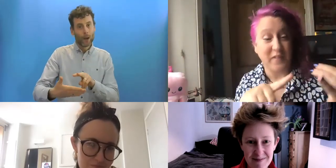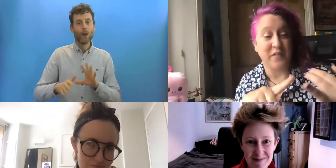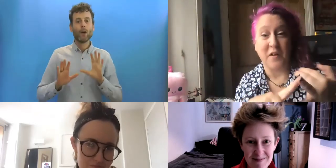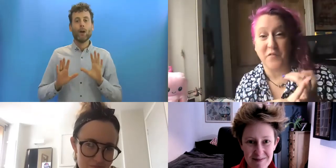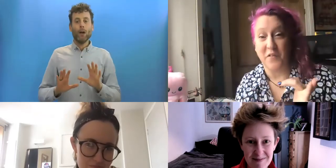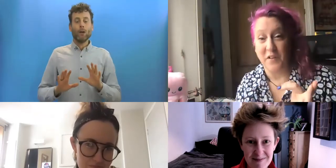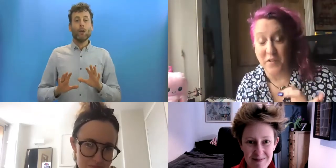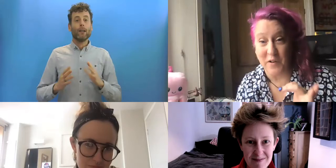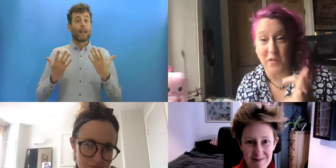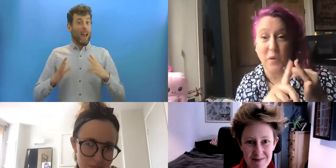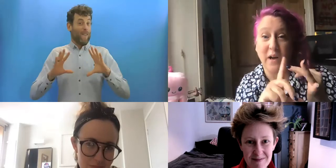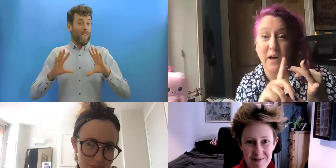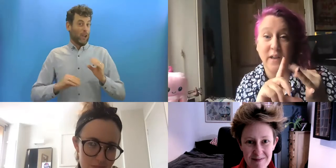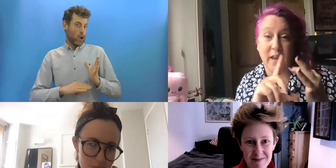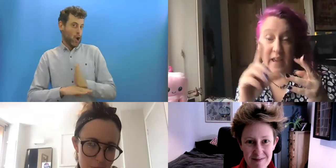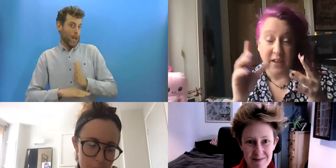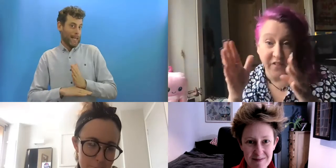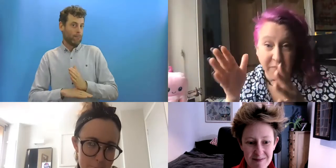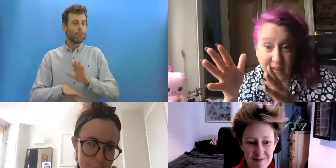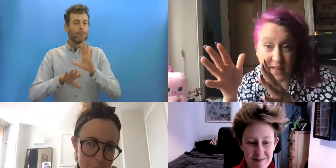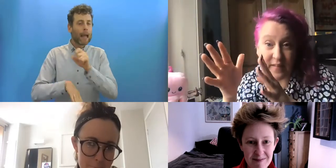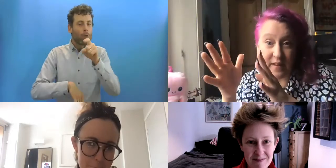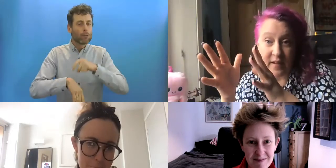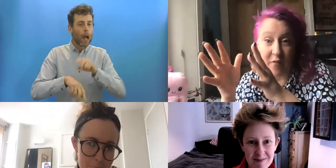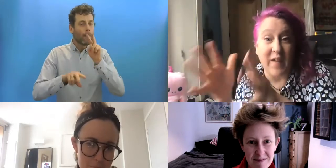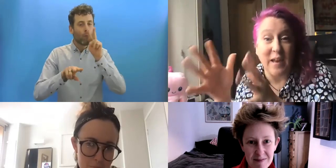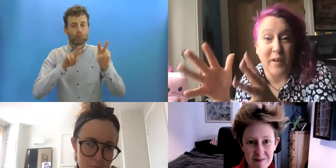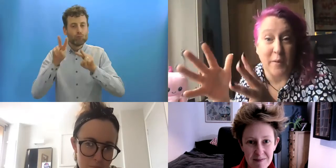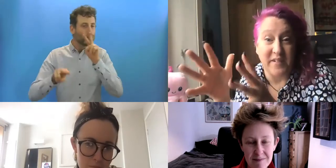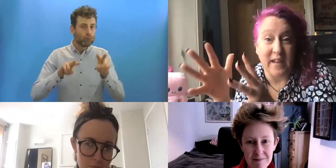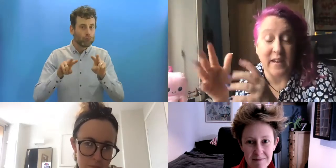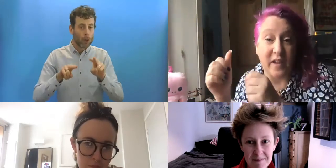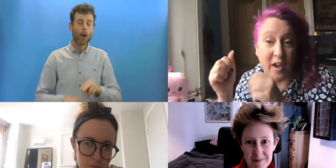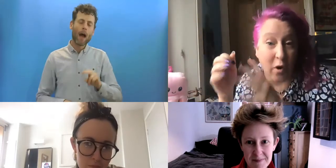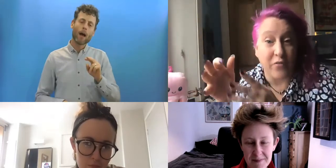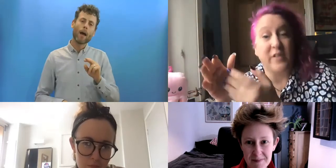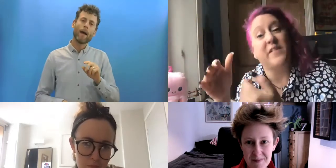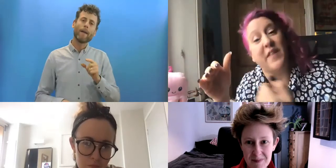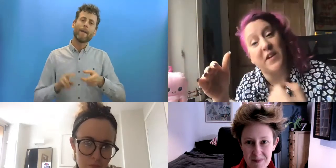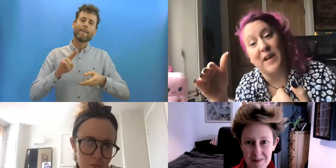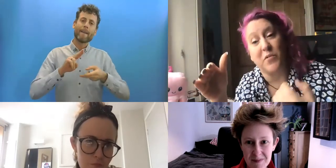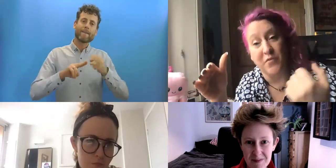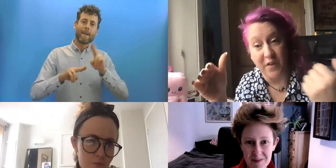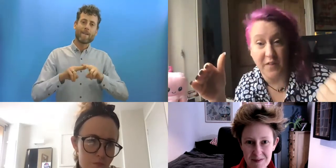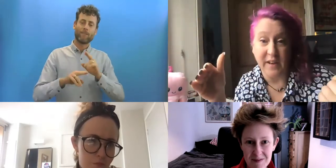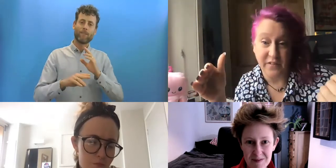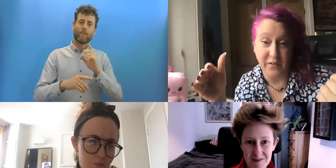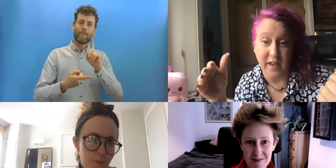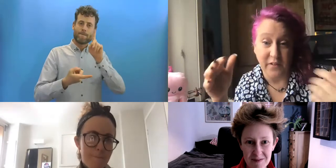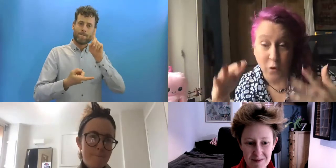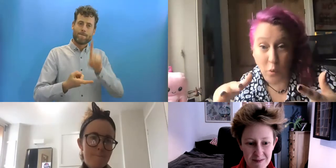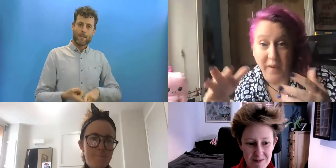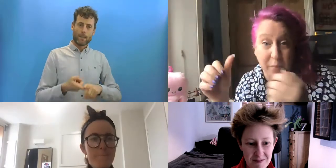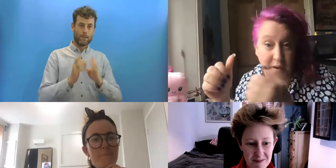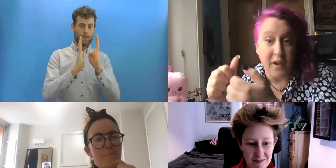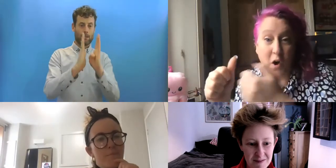Do pace yourself, do look at the work. If something is available at a particular time, often it's then available for the next